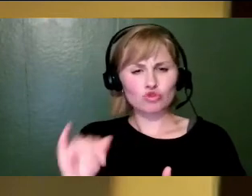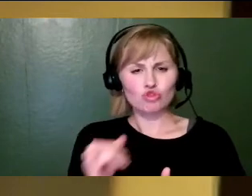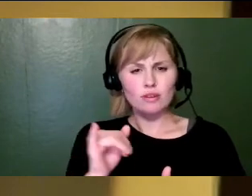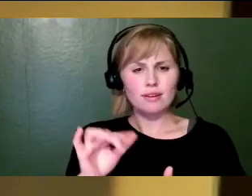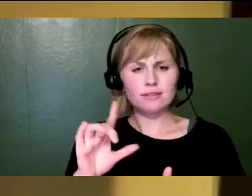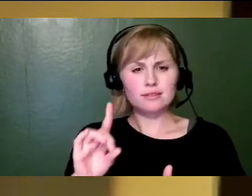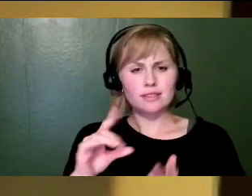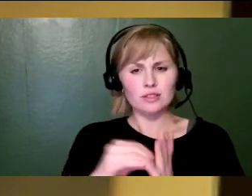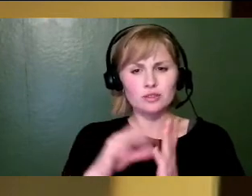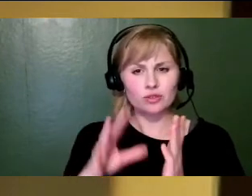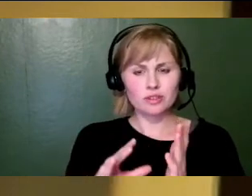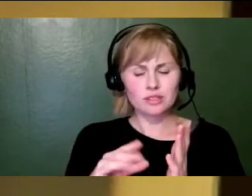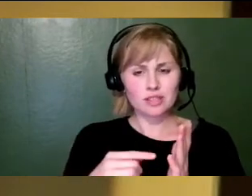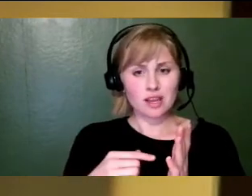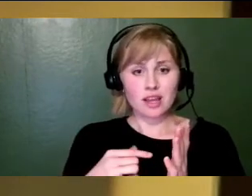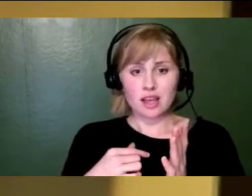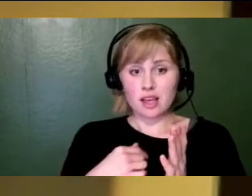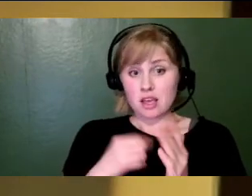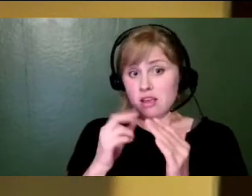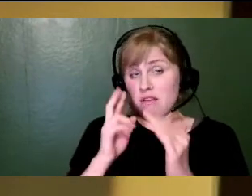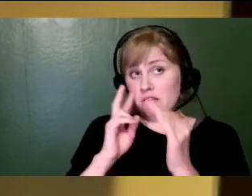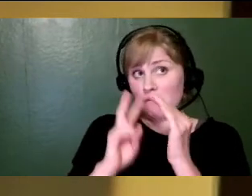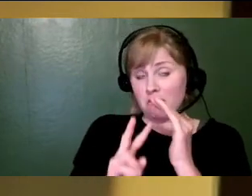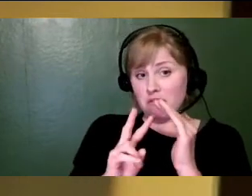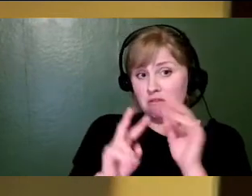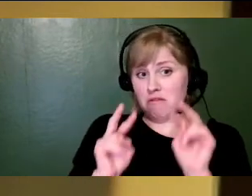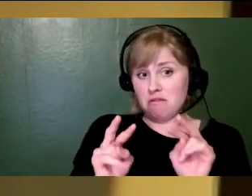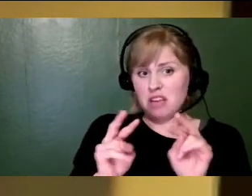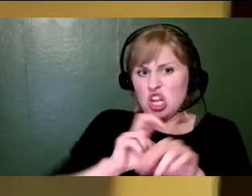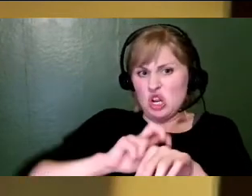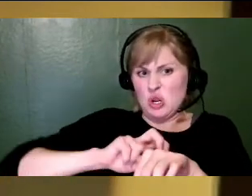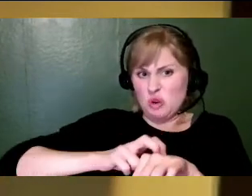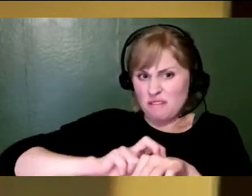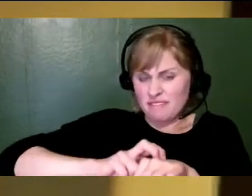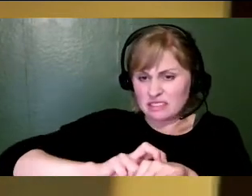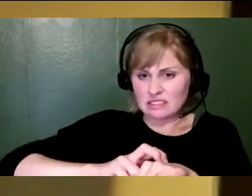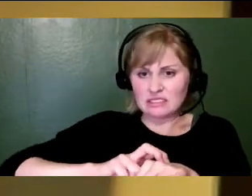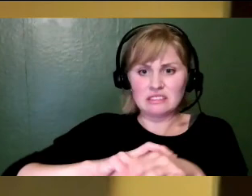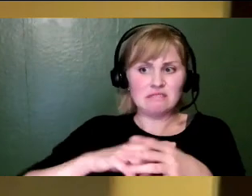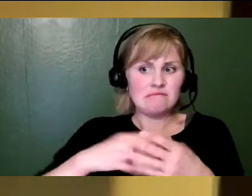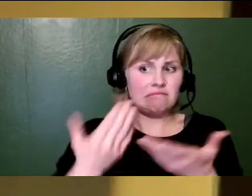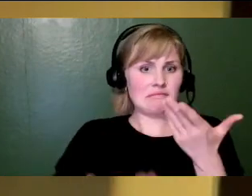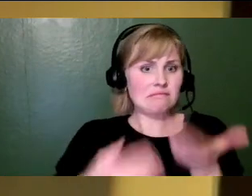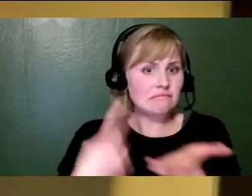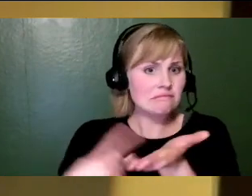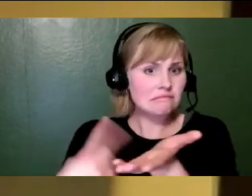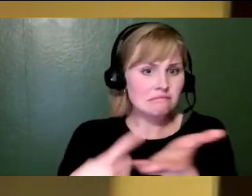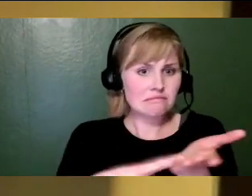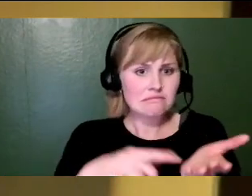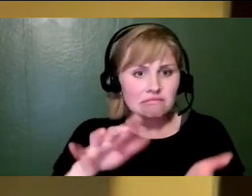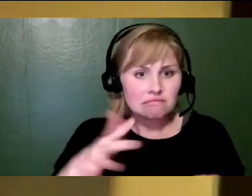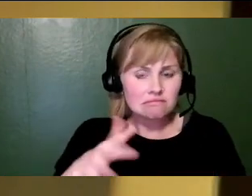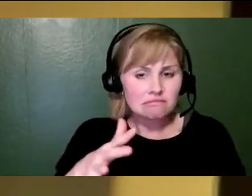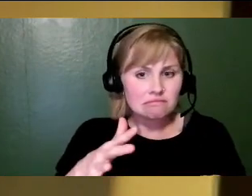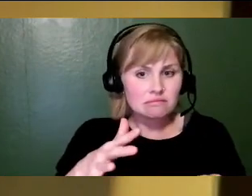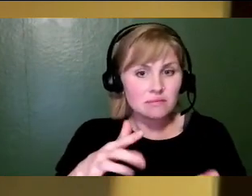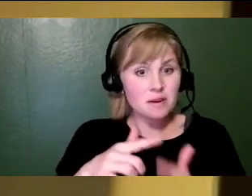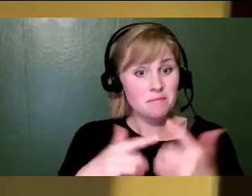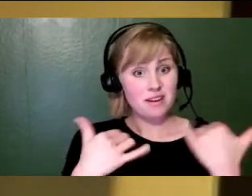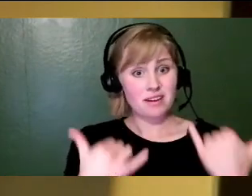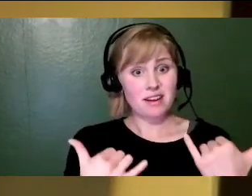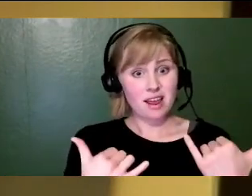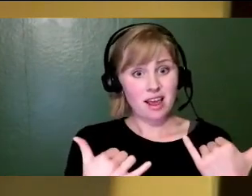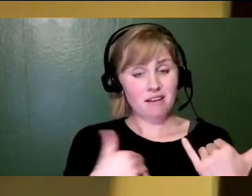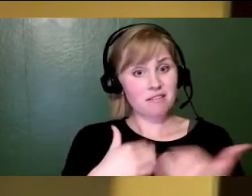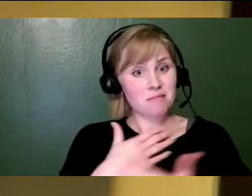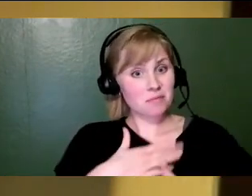discussion going over Zoom. But it's been a lot better than I expected. And in particular, something I've appreciated is that the combination